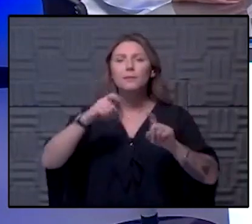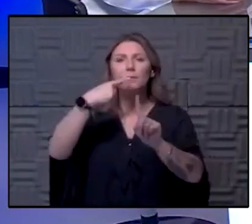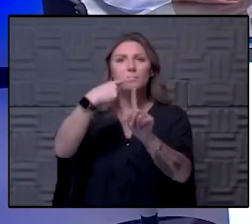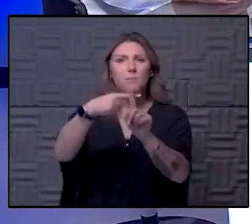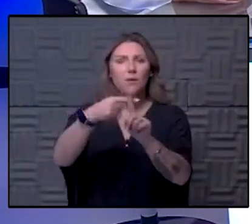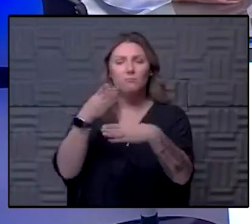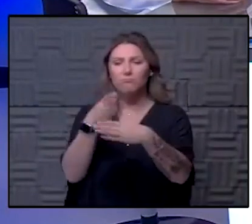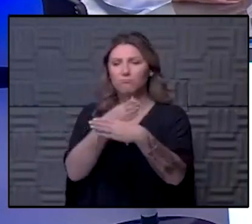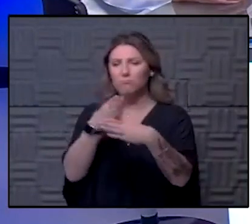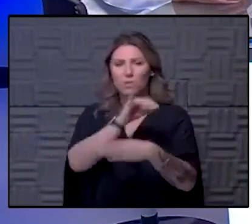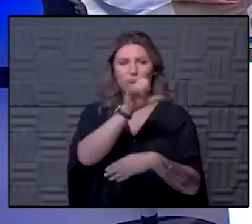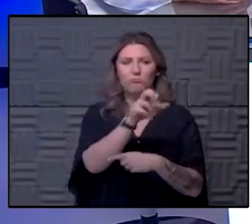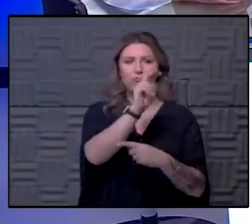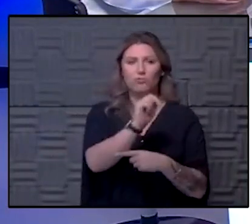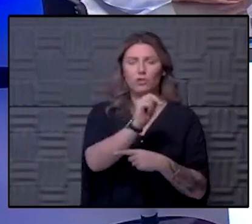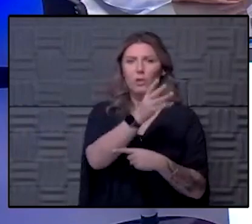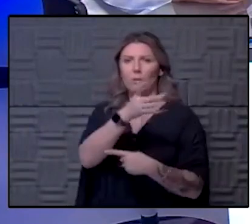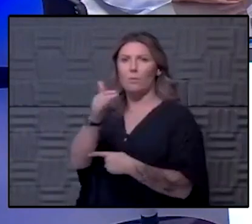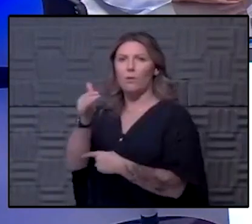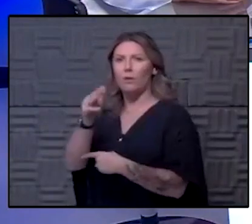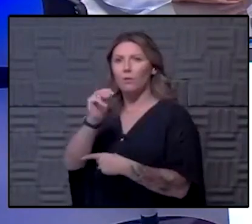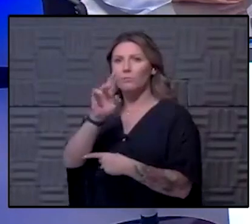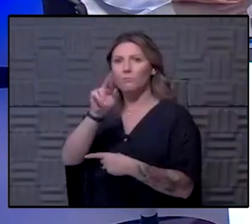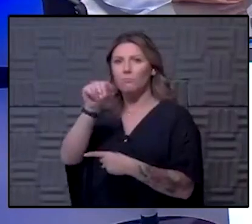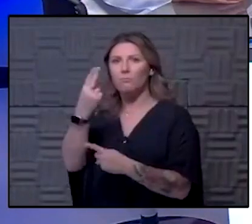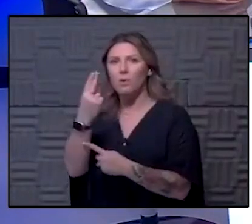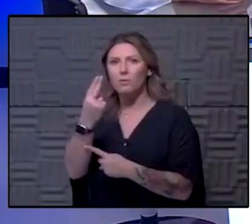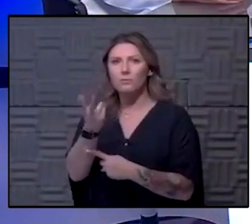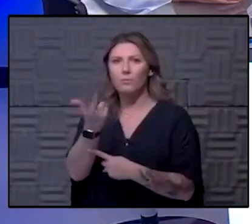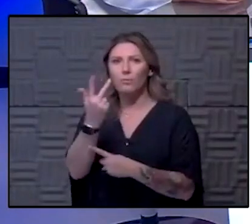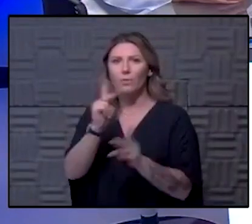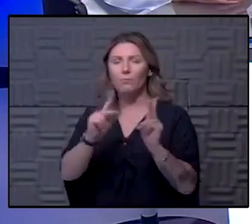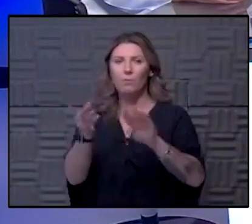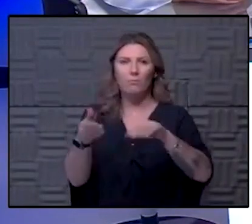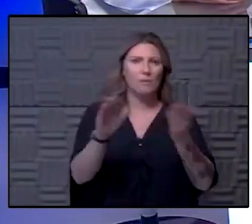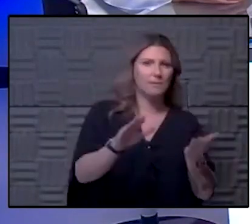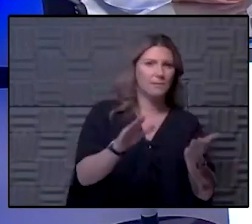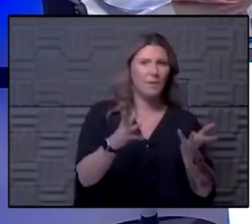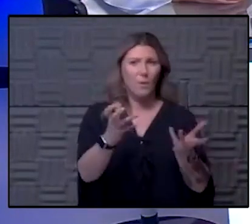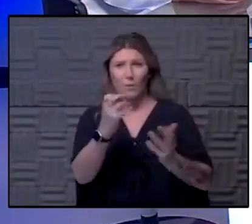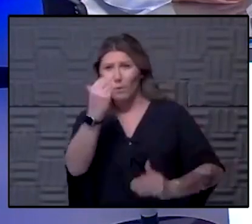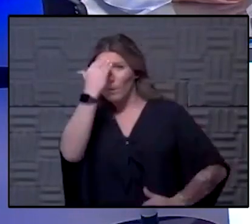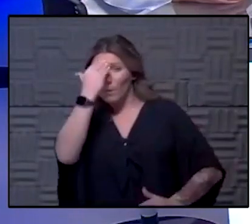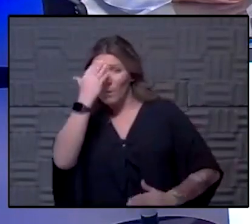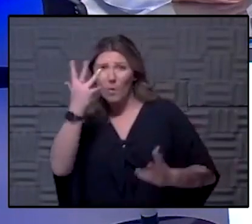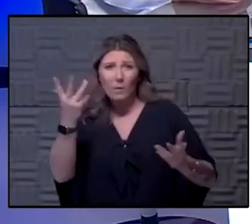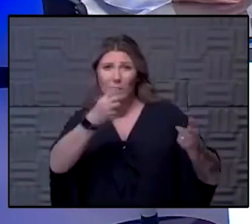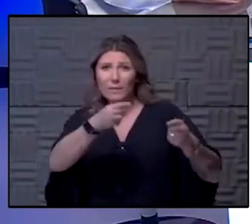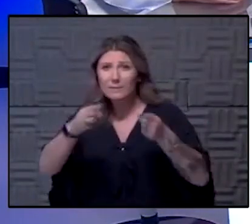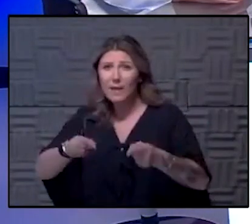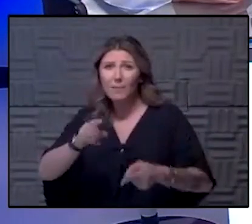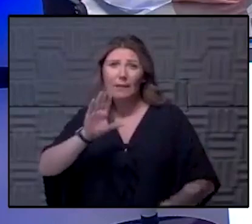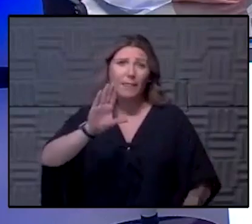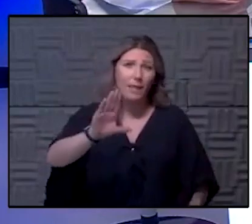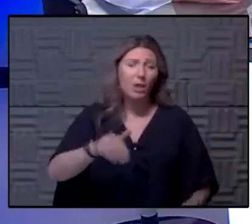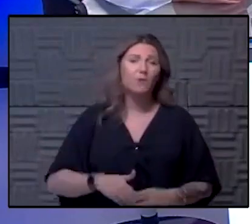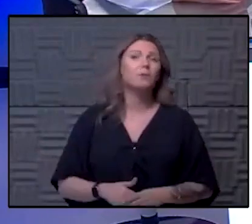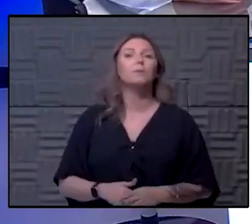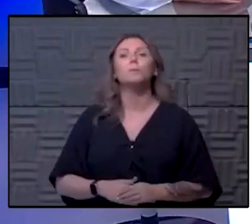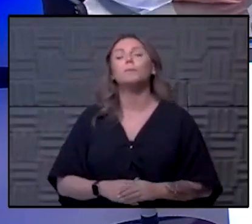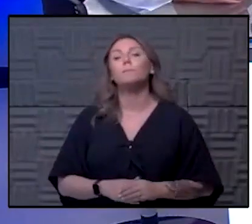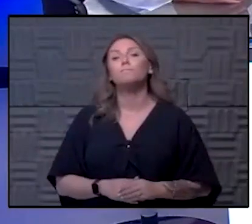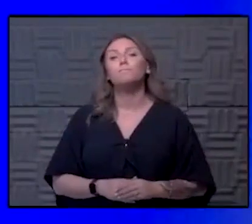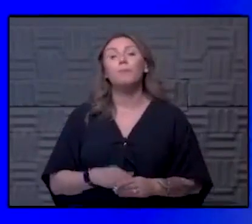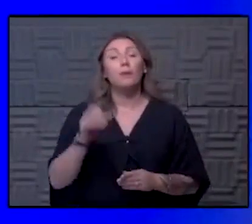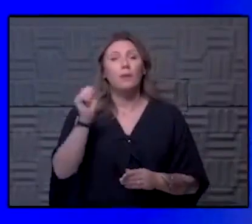positive between January and March, and they had 3 people die. And they just wanted to know, what do you think's going on there? You think,